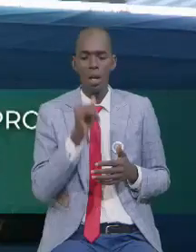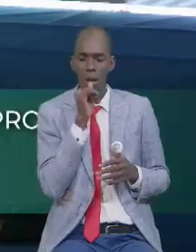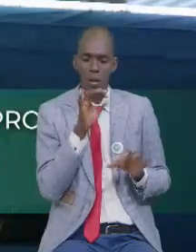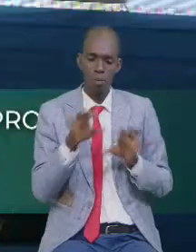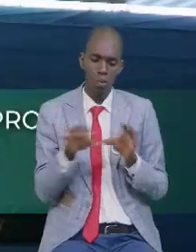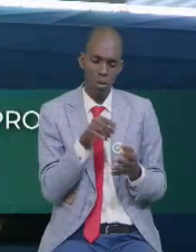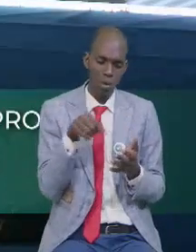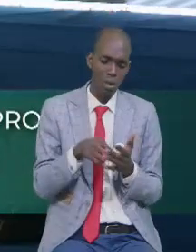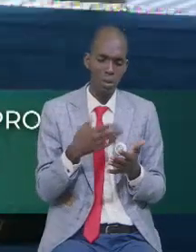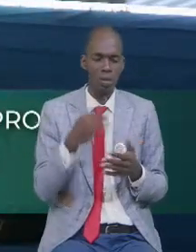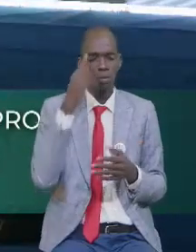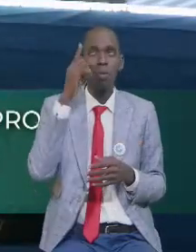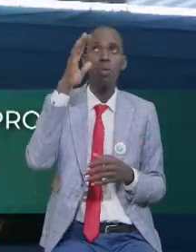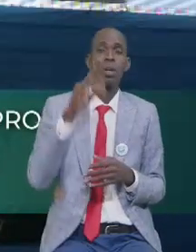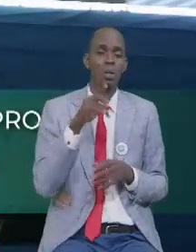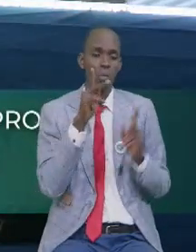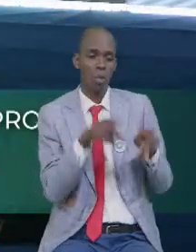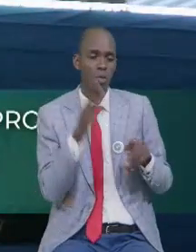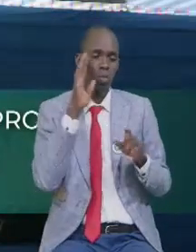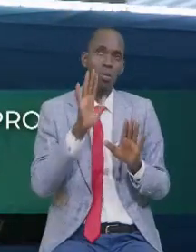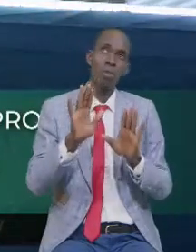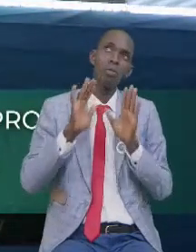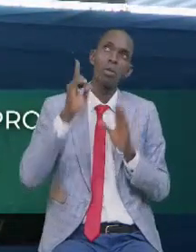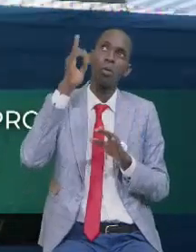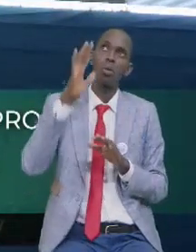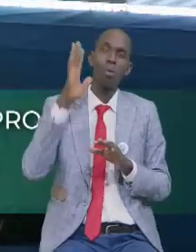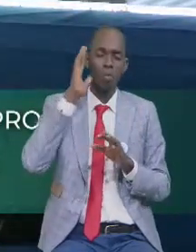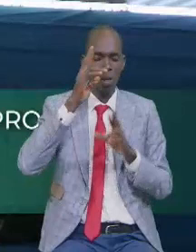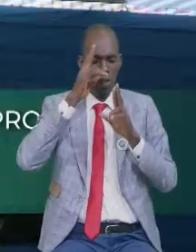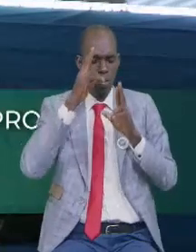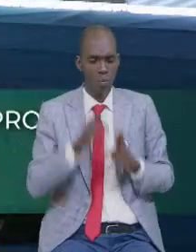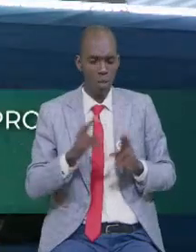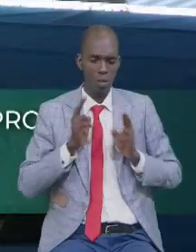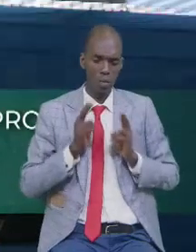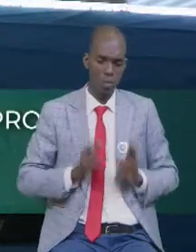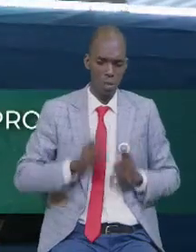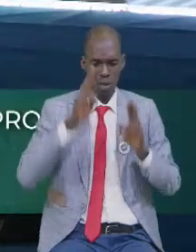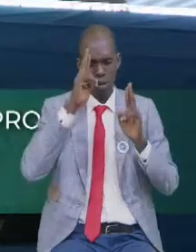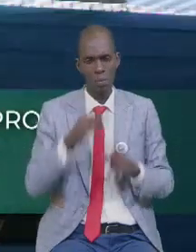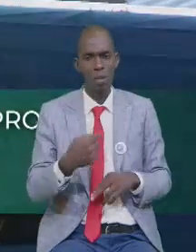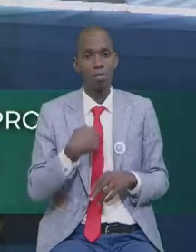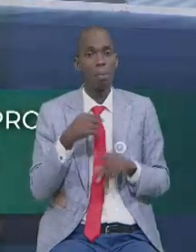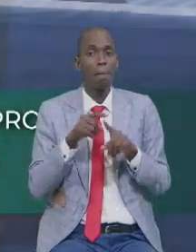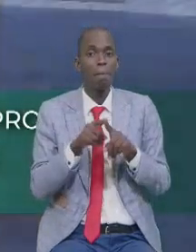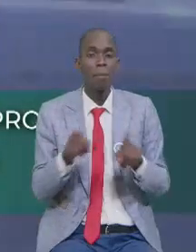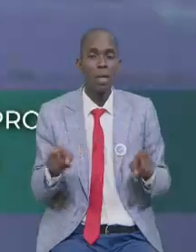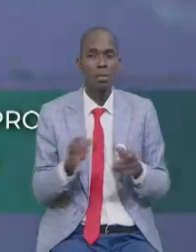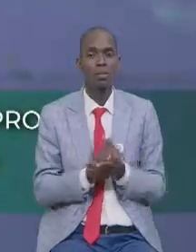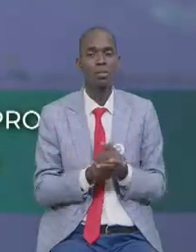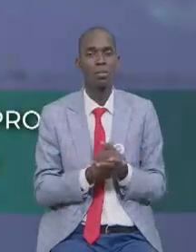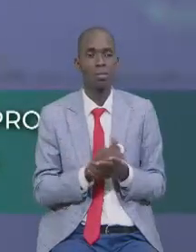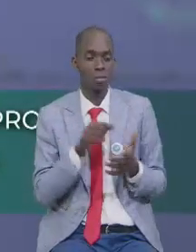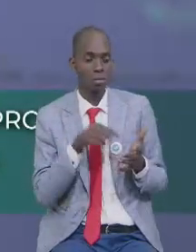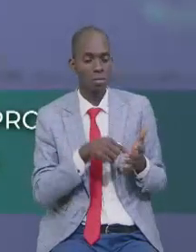and he will fear God, and he will respect man and respect me. But this